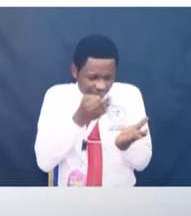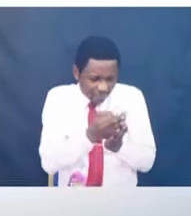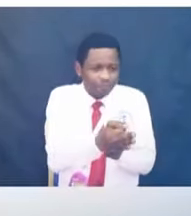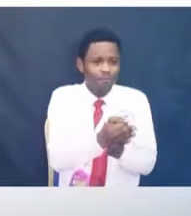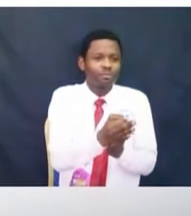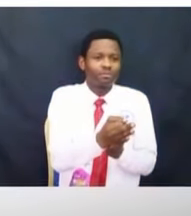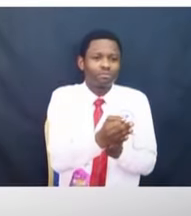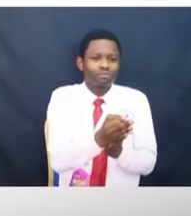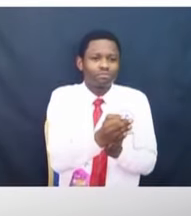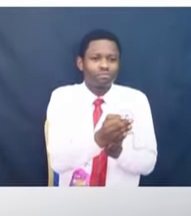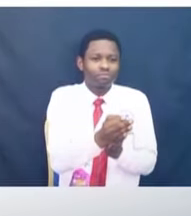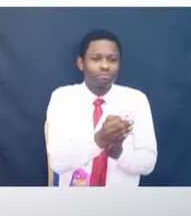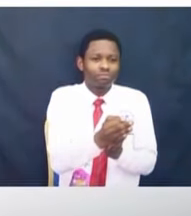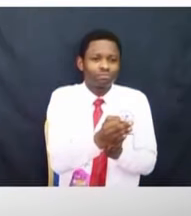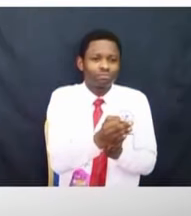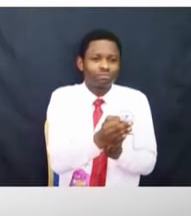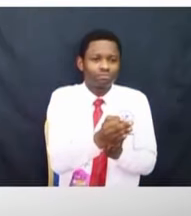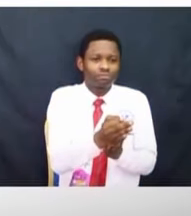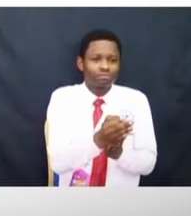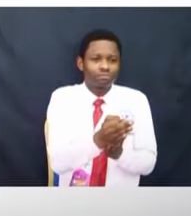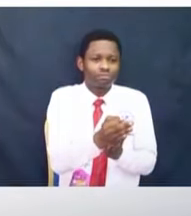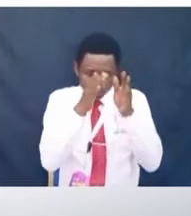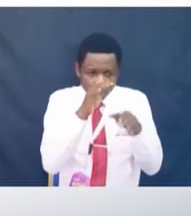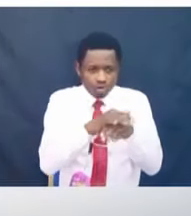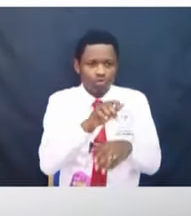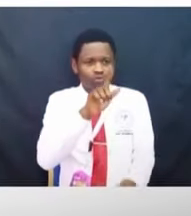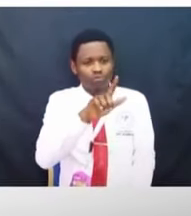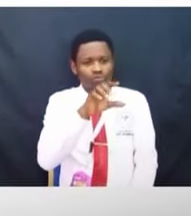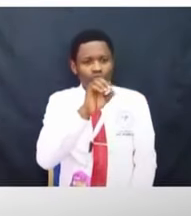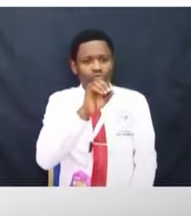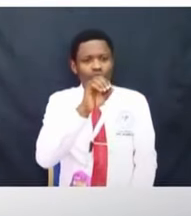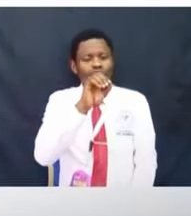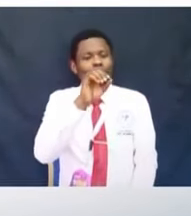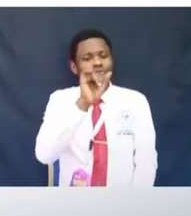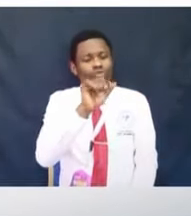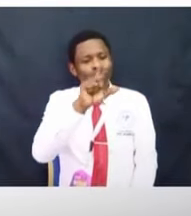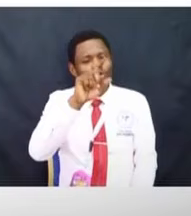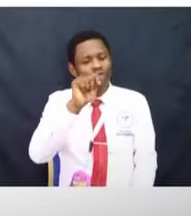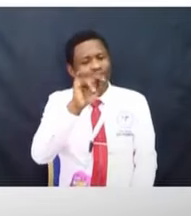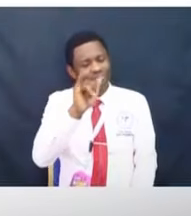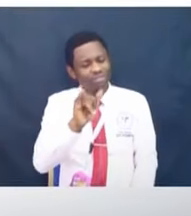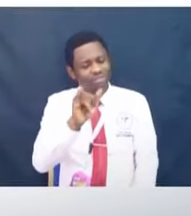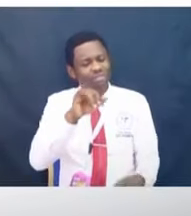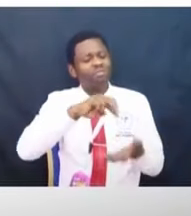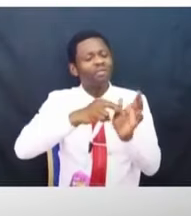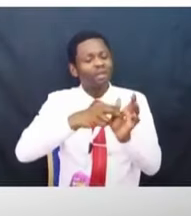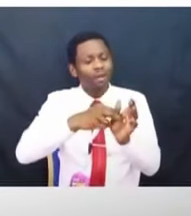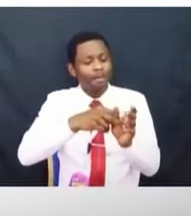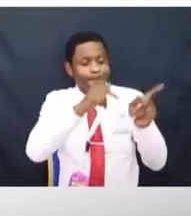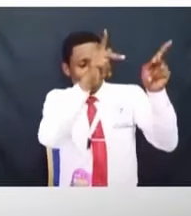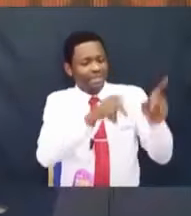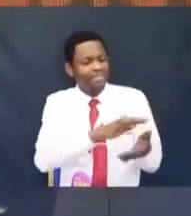So let me jump to concentrate on loyalty. Loyalty means faithful to one's